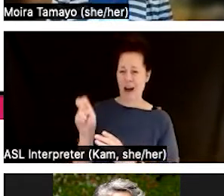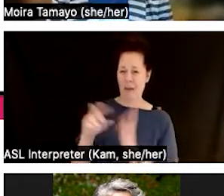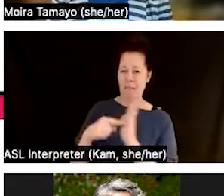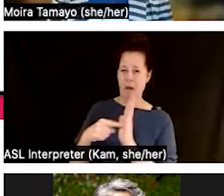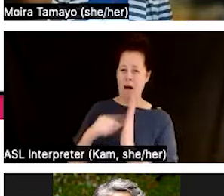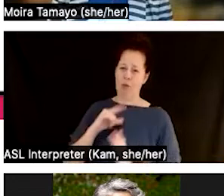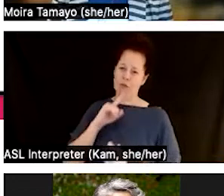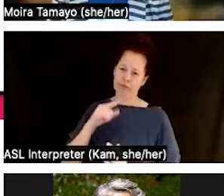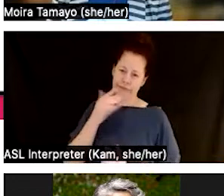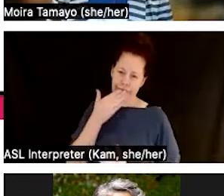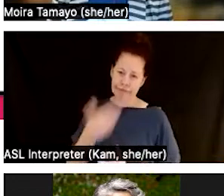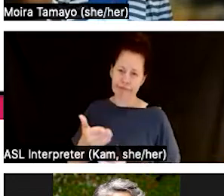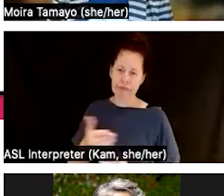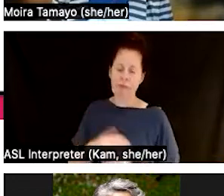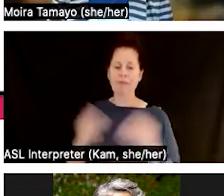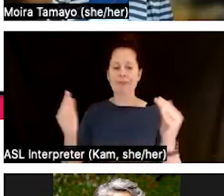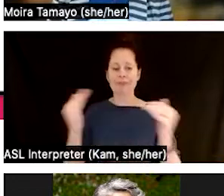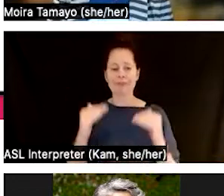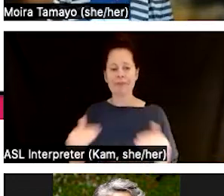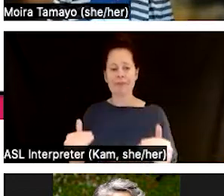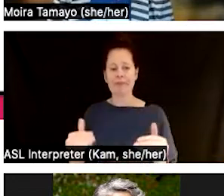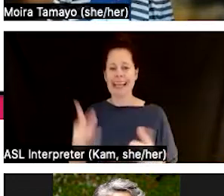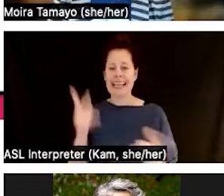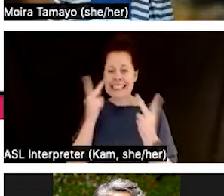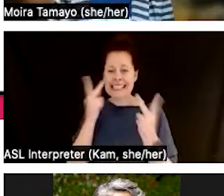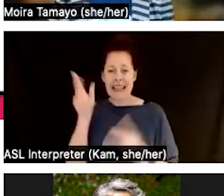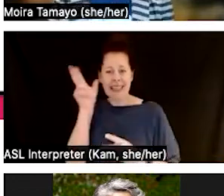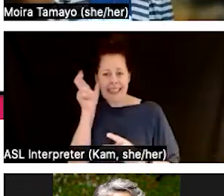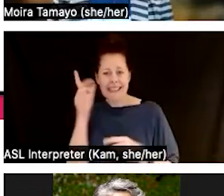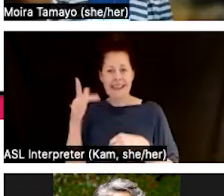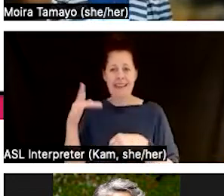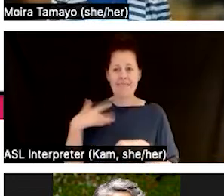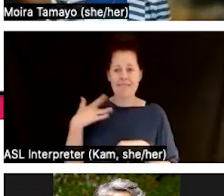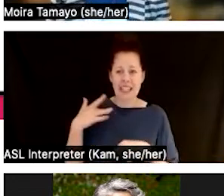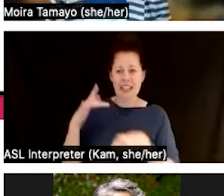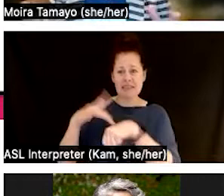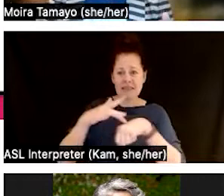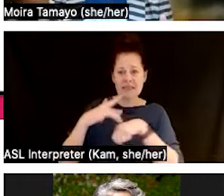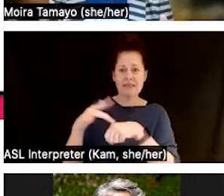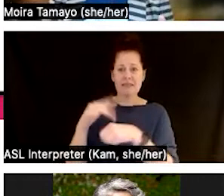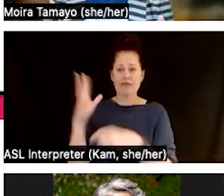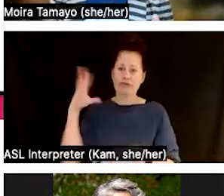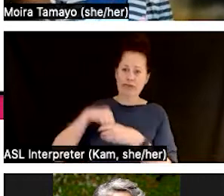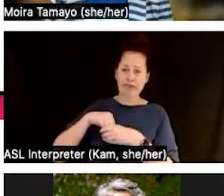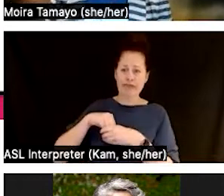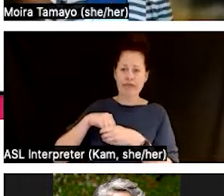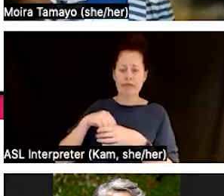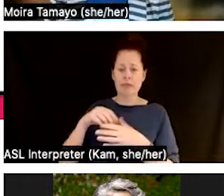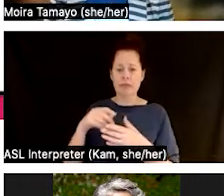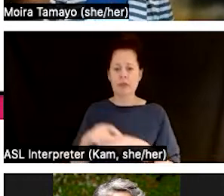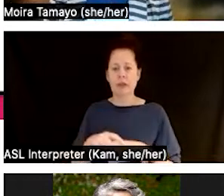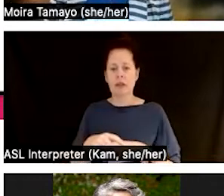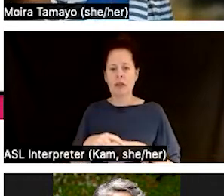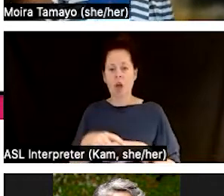listen, feel, involve, use all your senses to involve everyone. And finally, you cannot do everything, but it